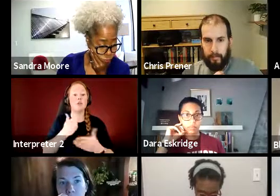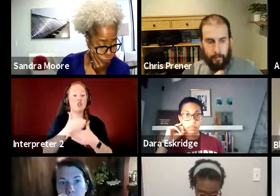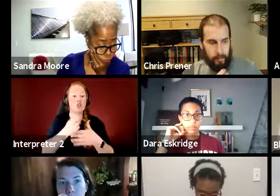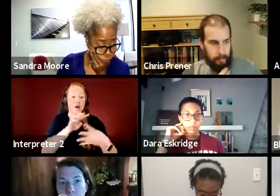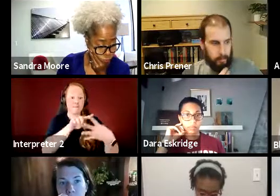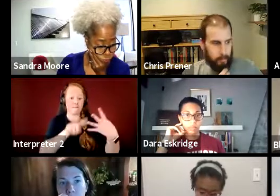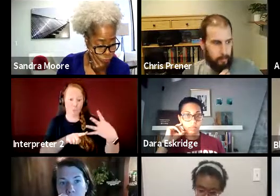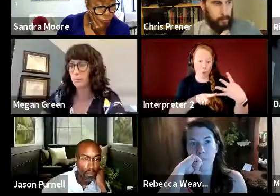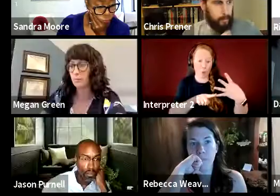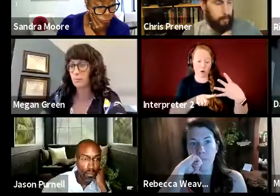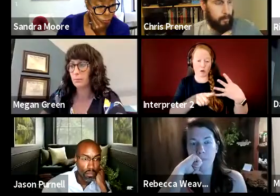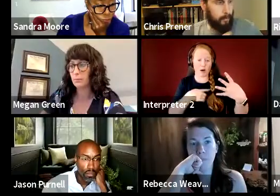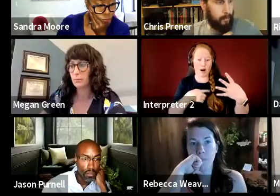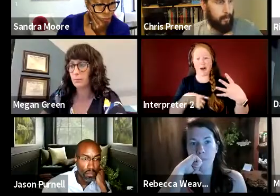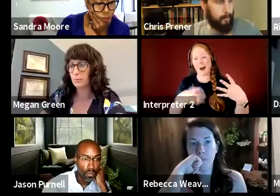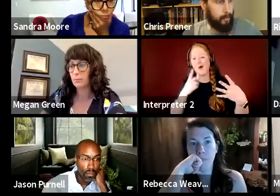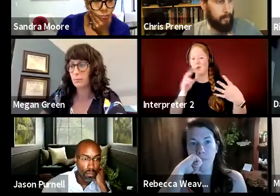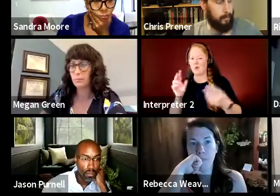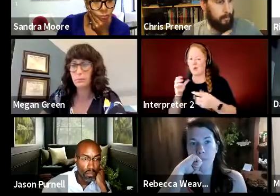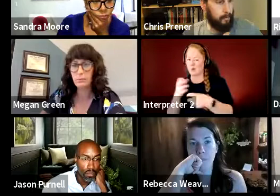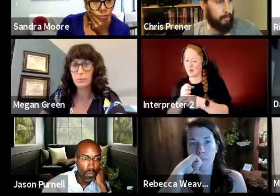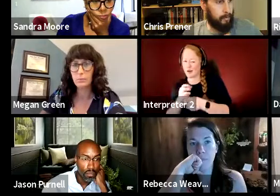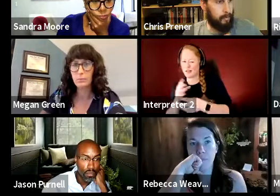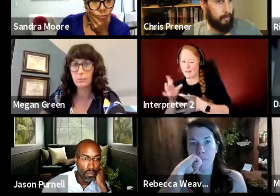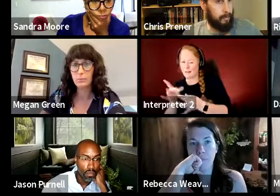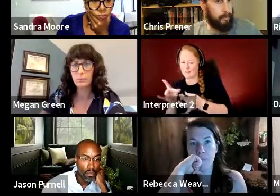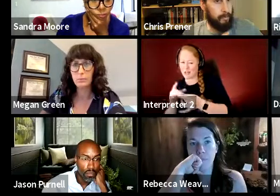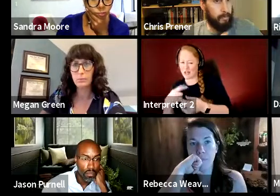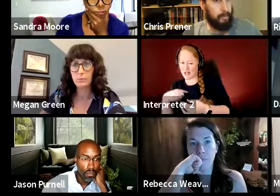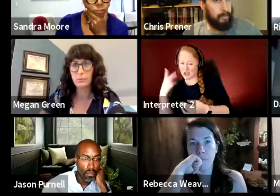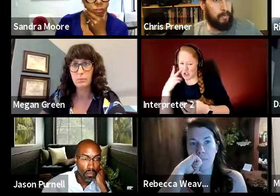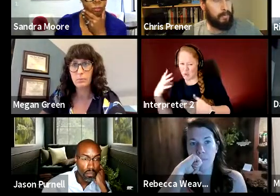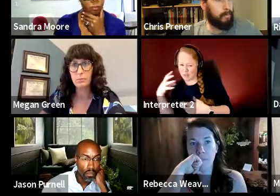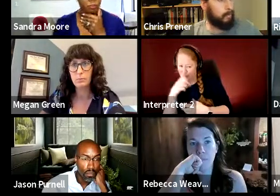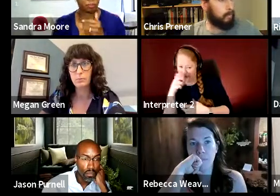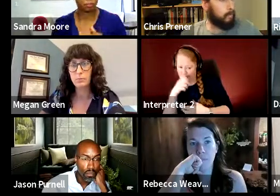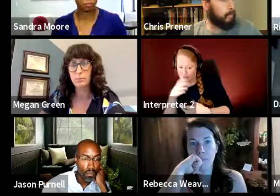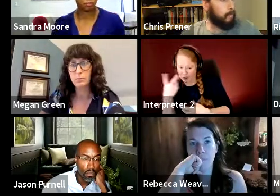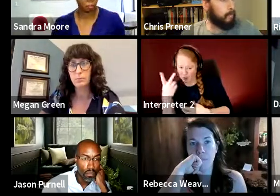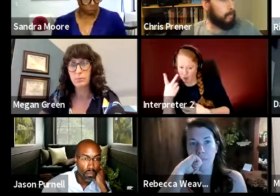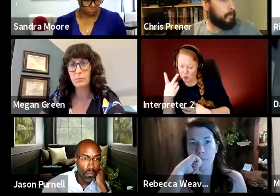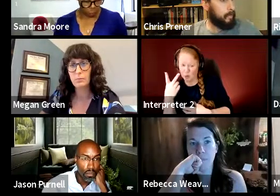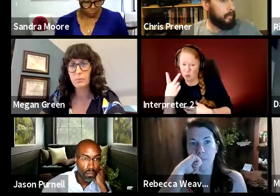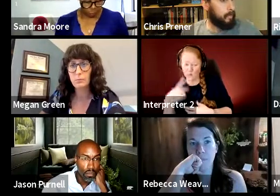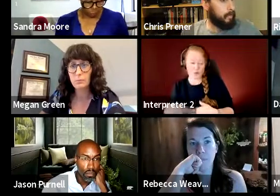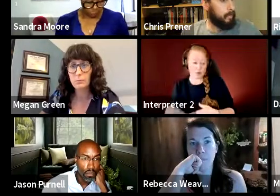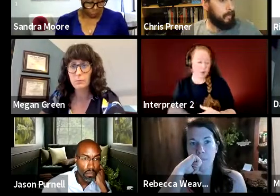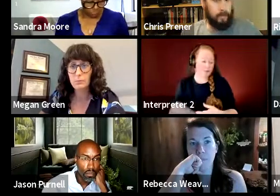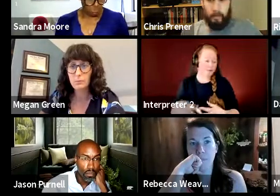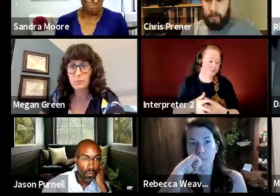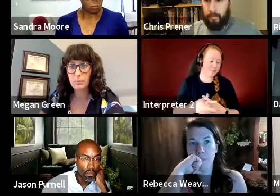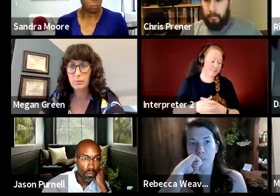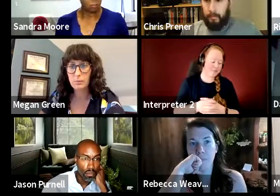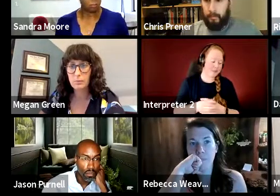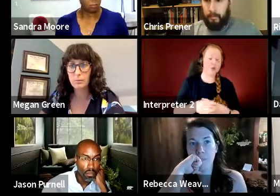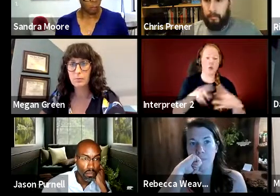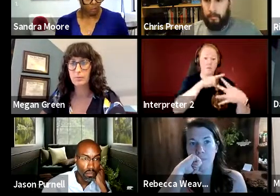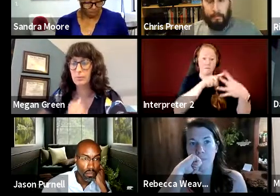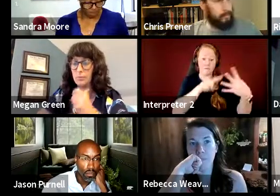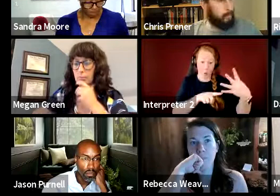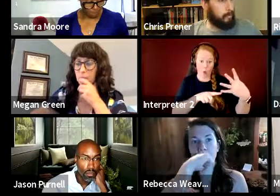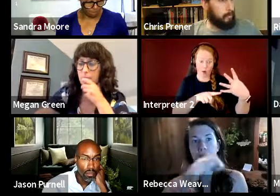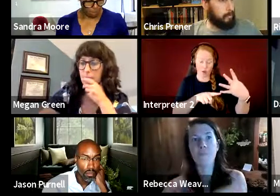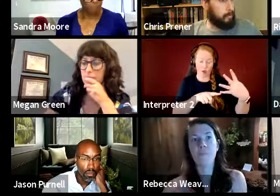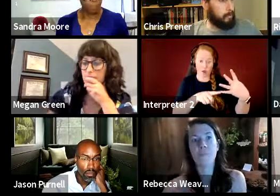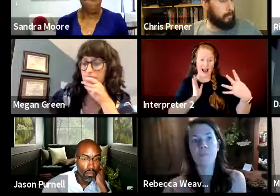quickly mention 2 initial pieces that we saw missing in this first distribution of our ARPA funding. So the 4 priorities that our